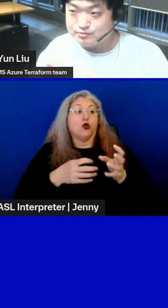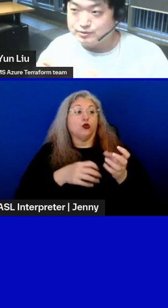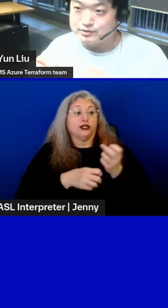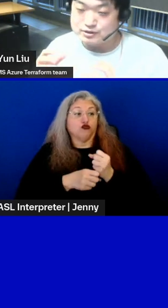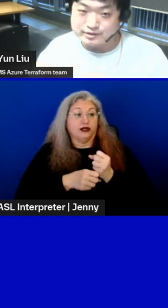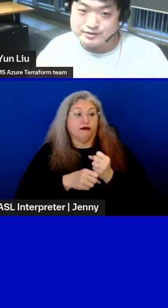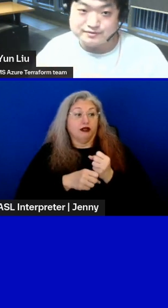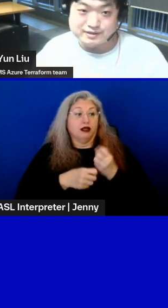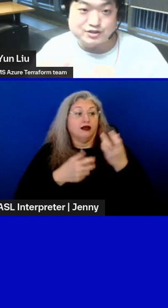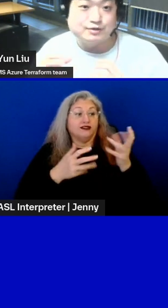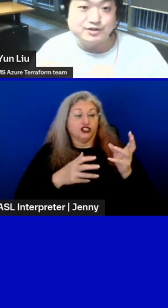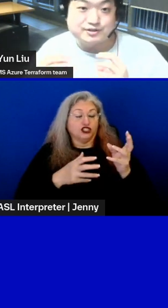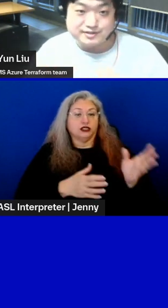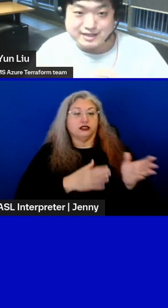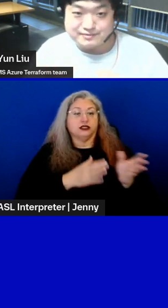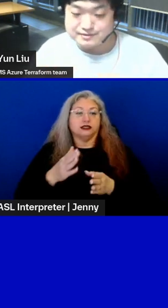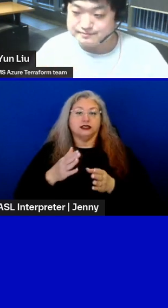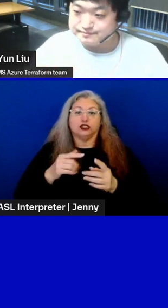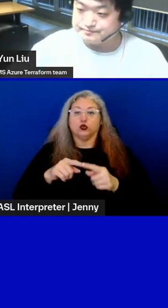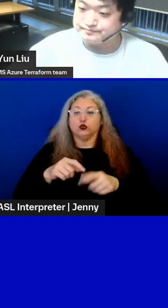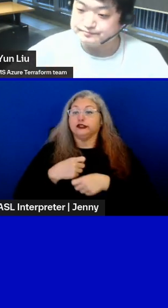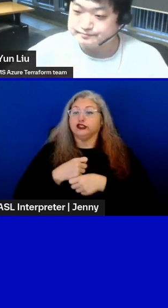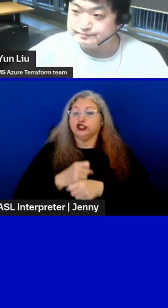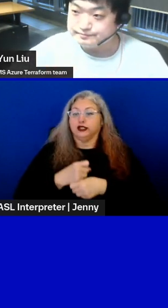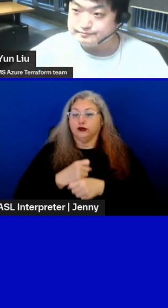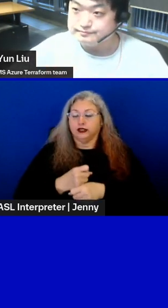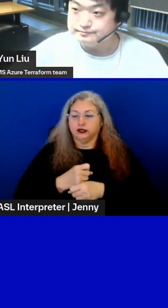step, we will go into the generation steps.